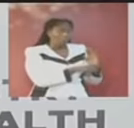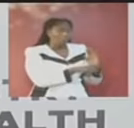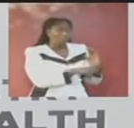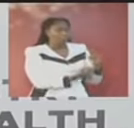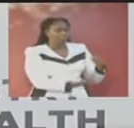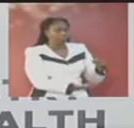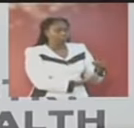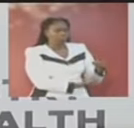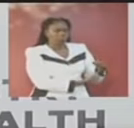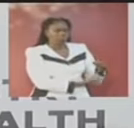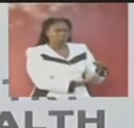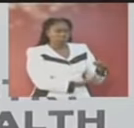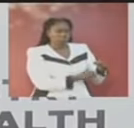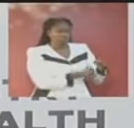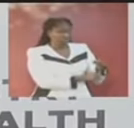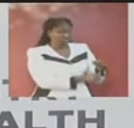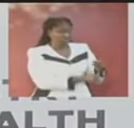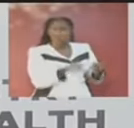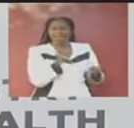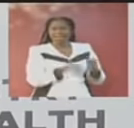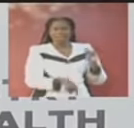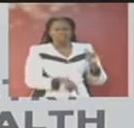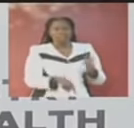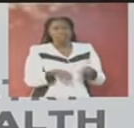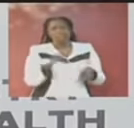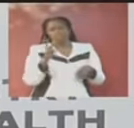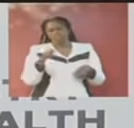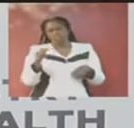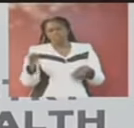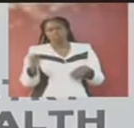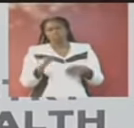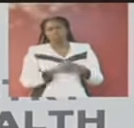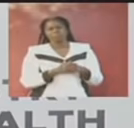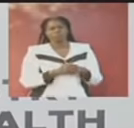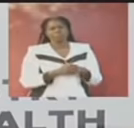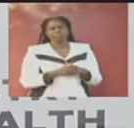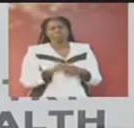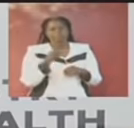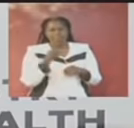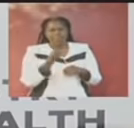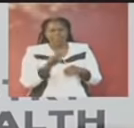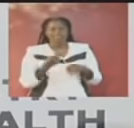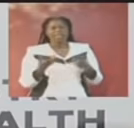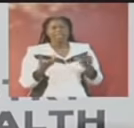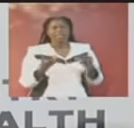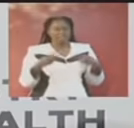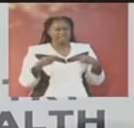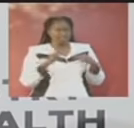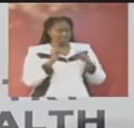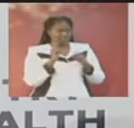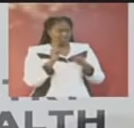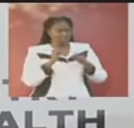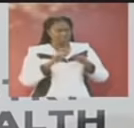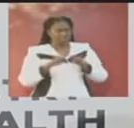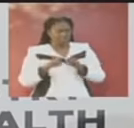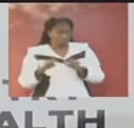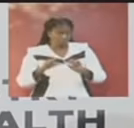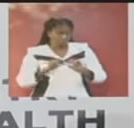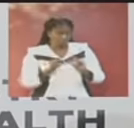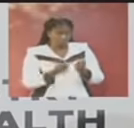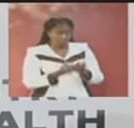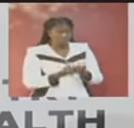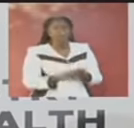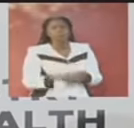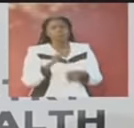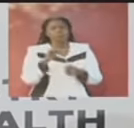32 patients. These patients are broken up or divided between the Debe